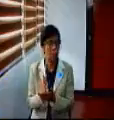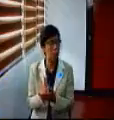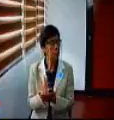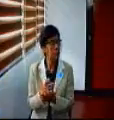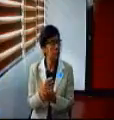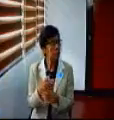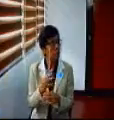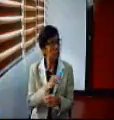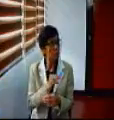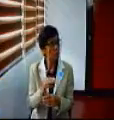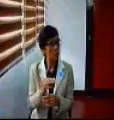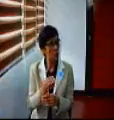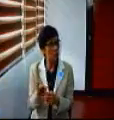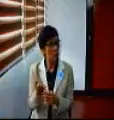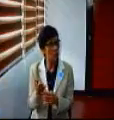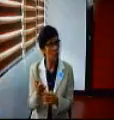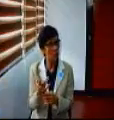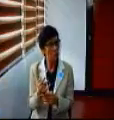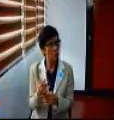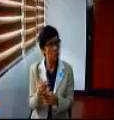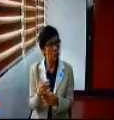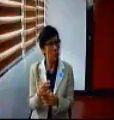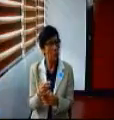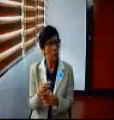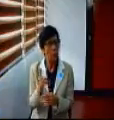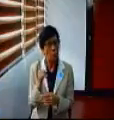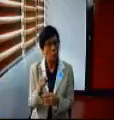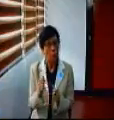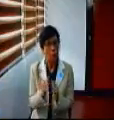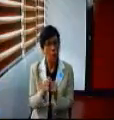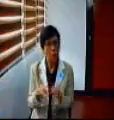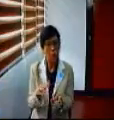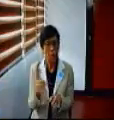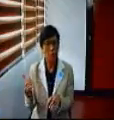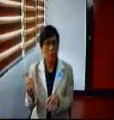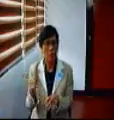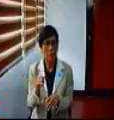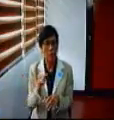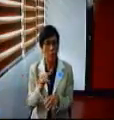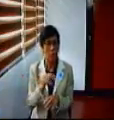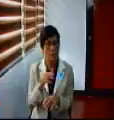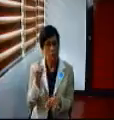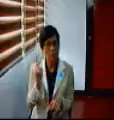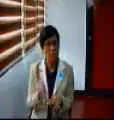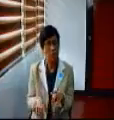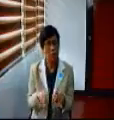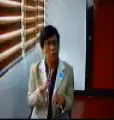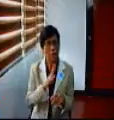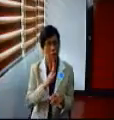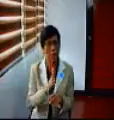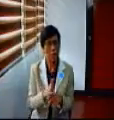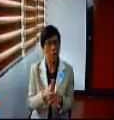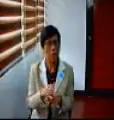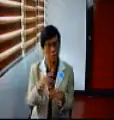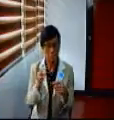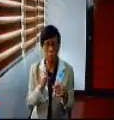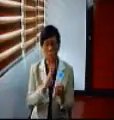but actually very interrelated. In other words, one without the other is unlikely to make the process